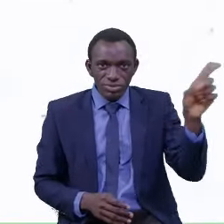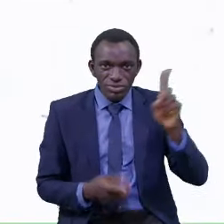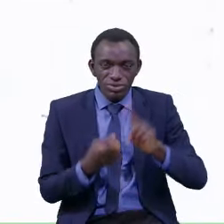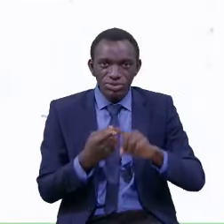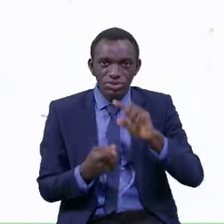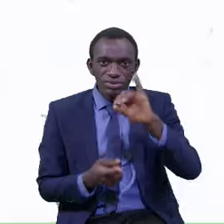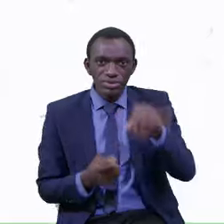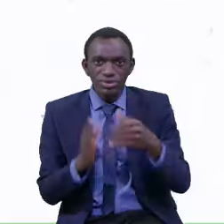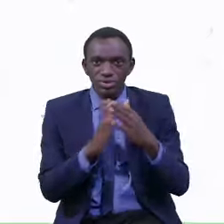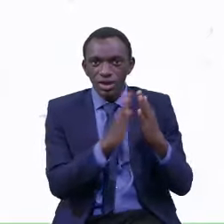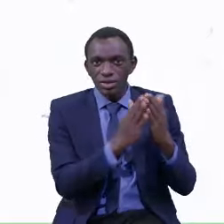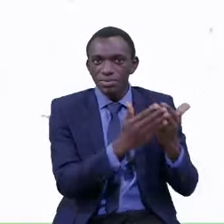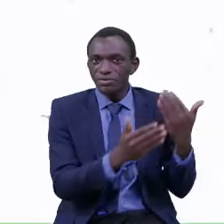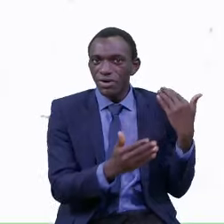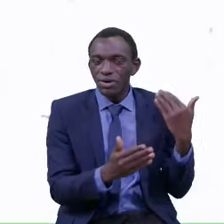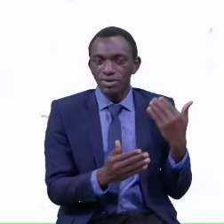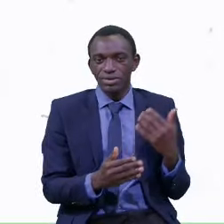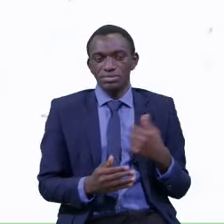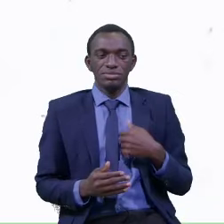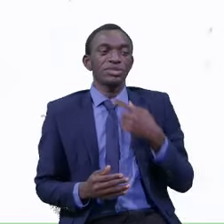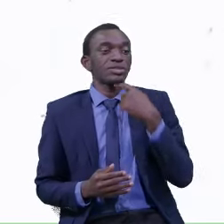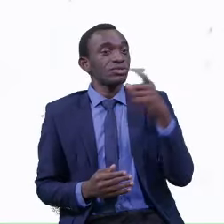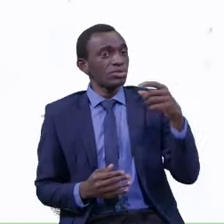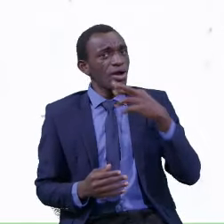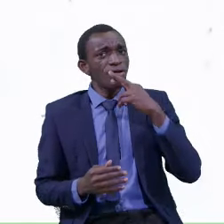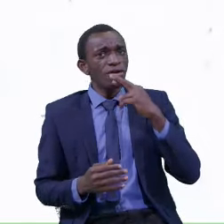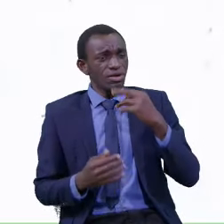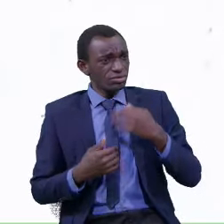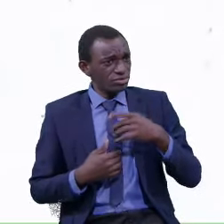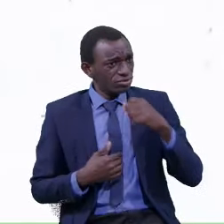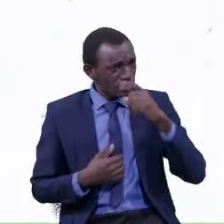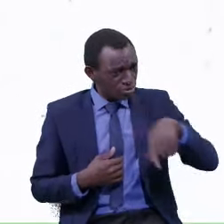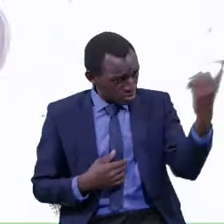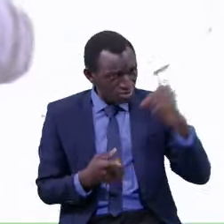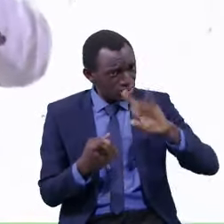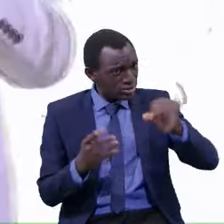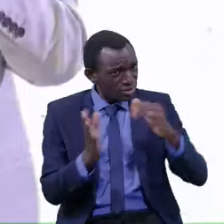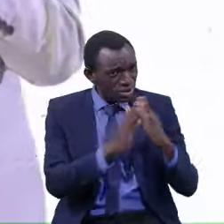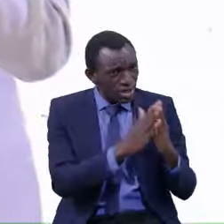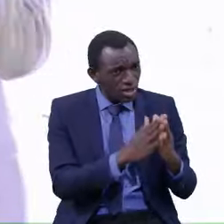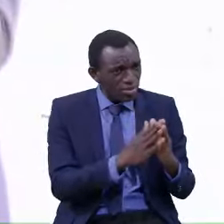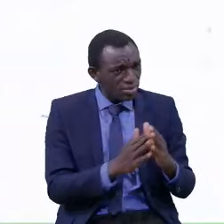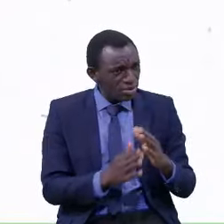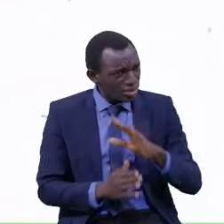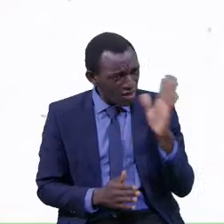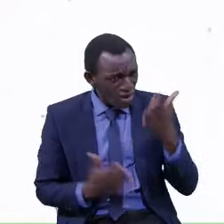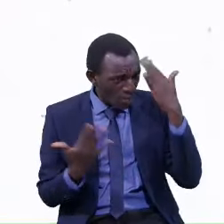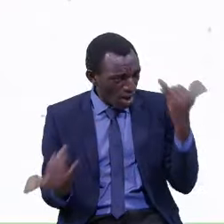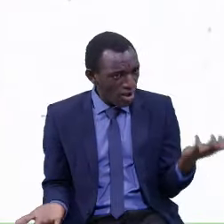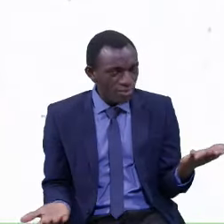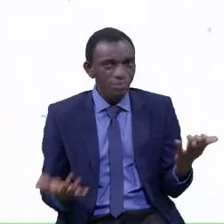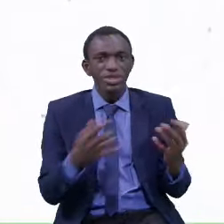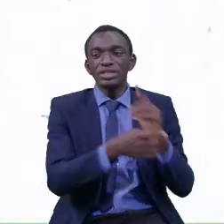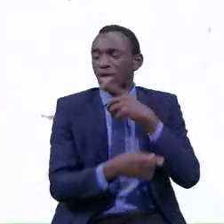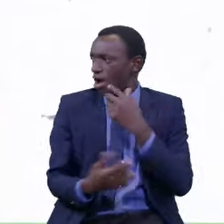to Jerusalem. You have not been to Jerusalem. And you say, Pastor, that place is far. That's what the Bible is saying.